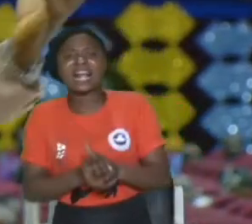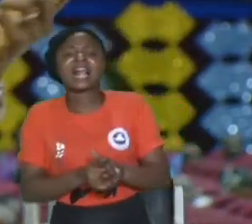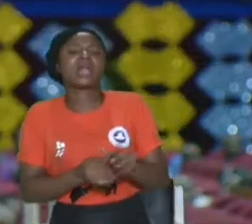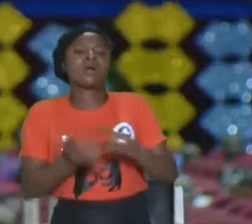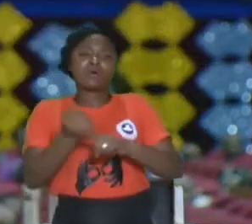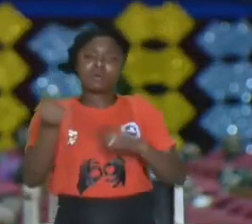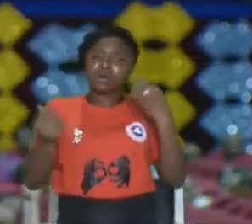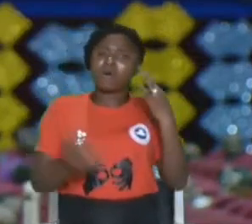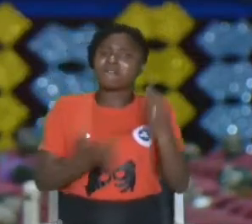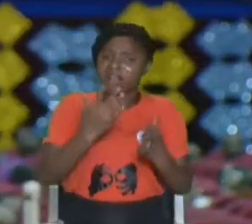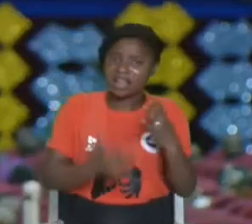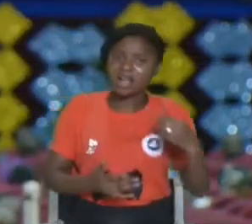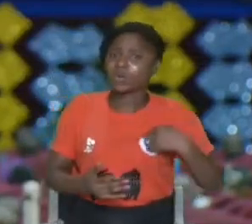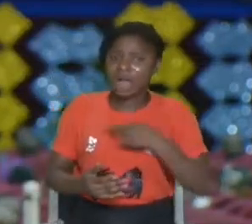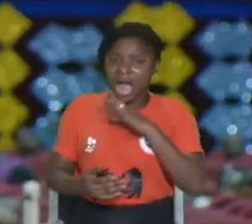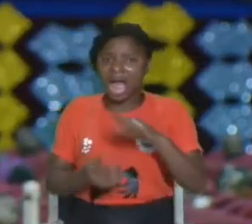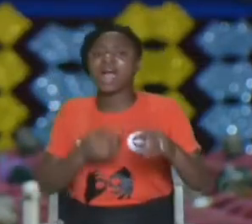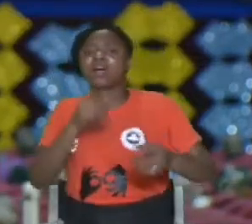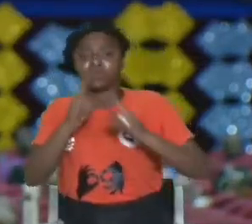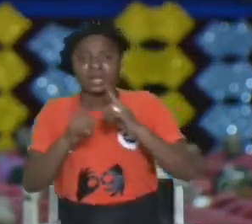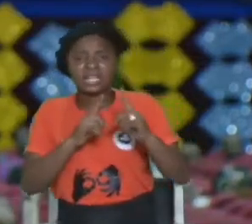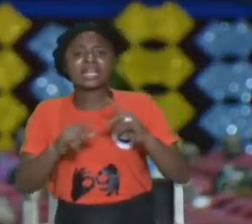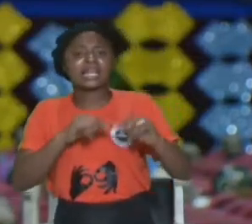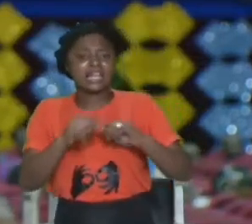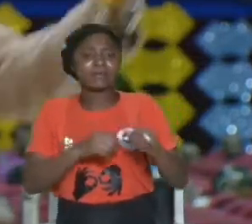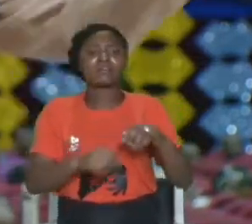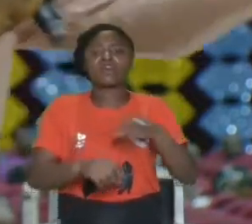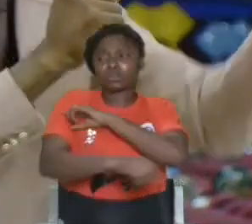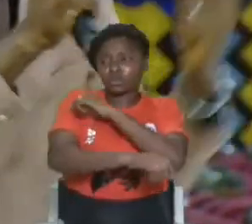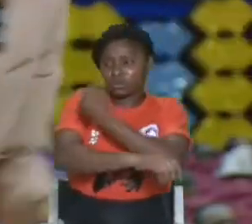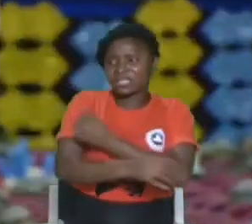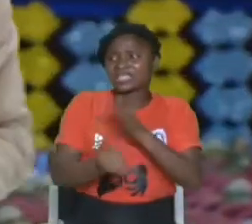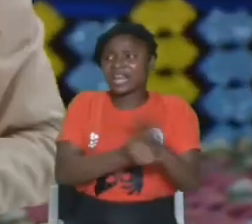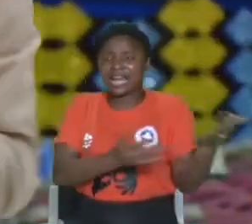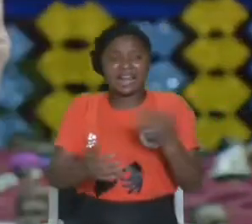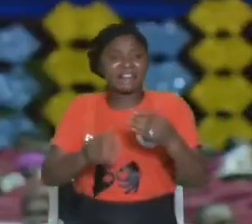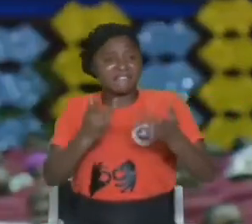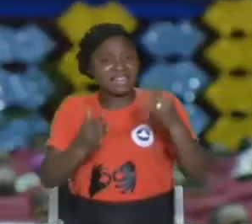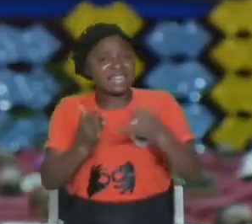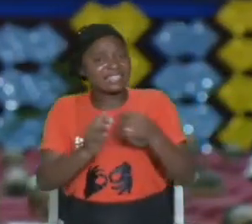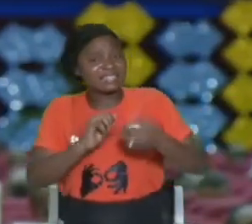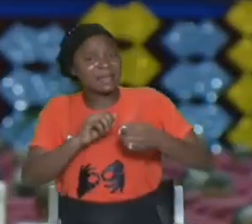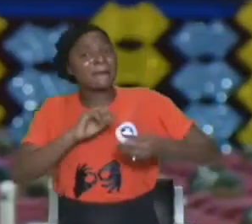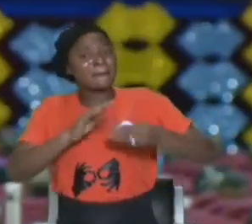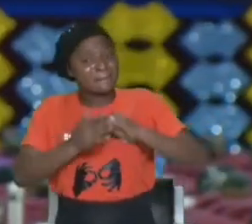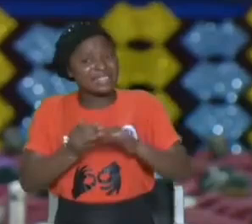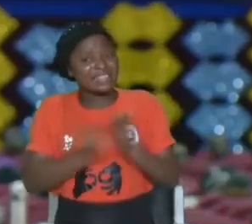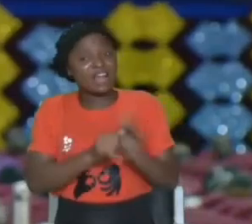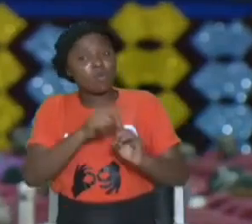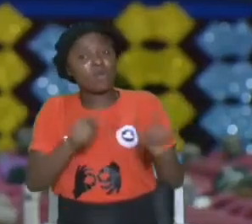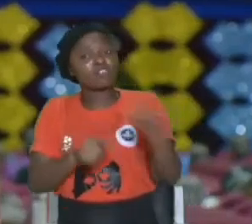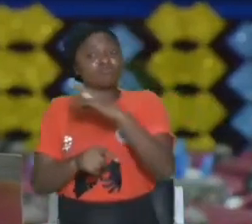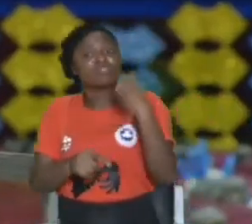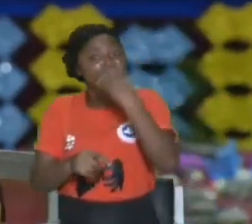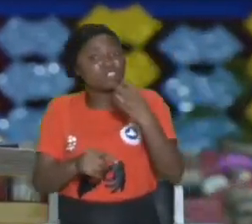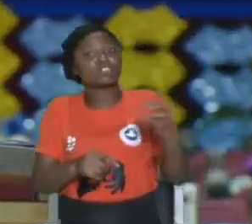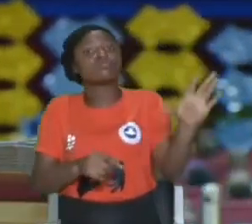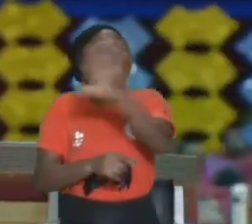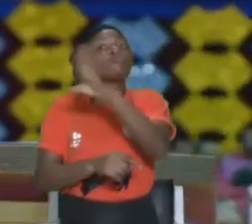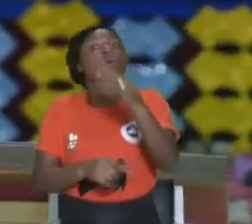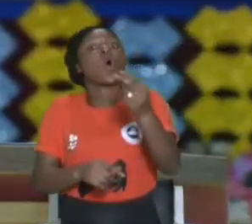of fire, we are talking about an authority that carries fire. It means that when you speak, your words carries